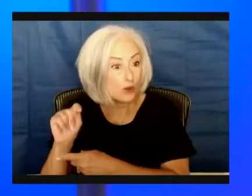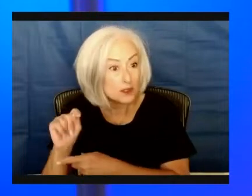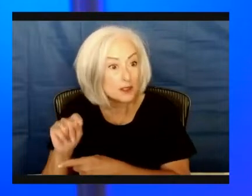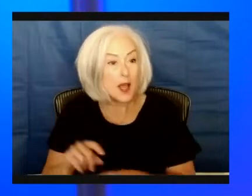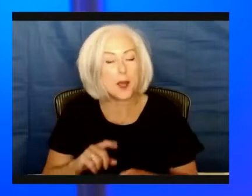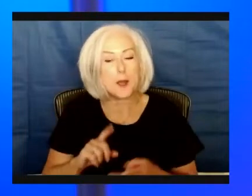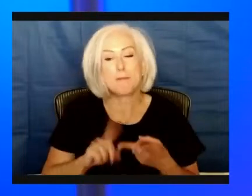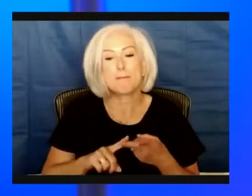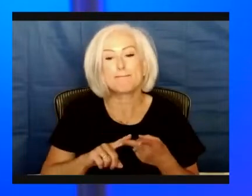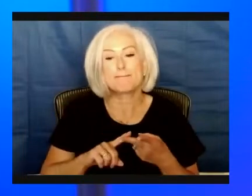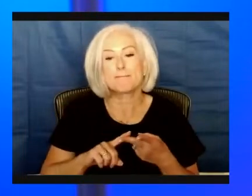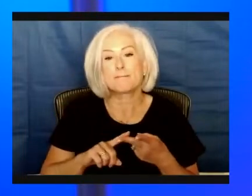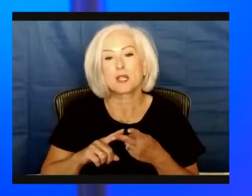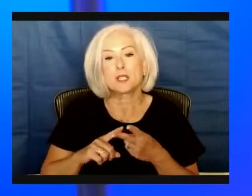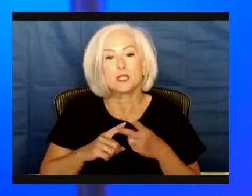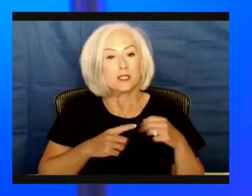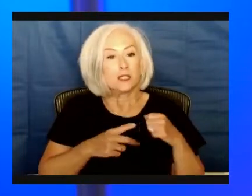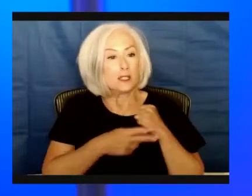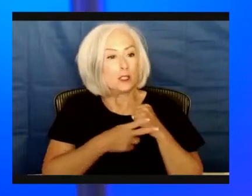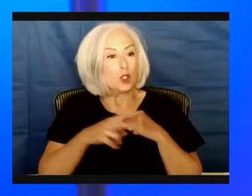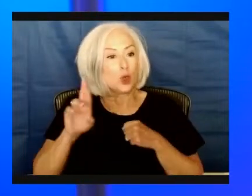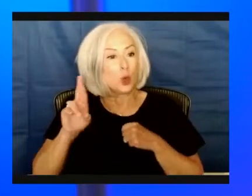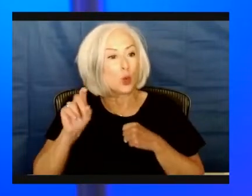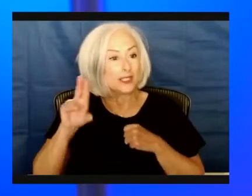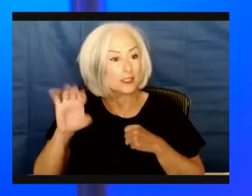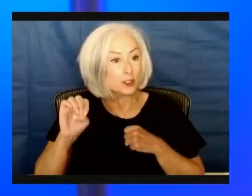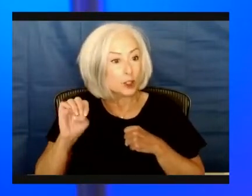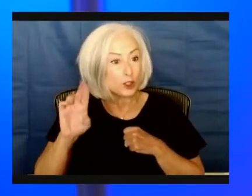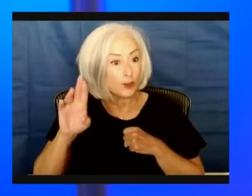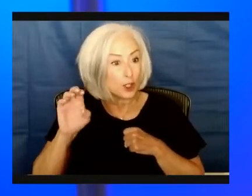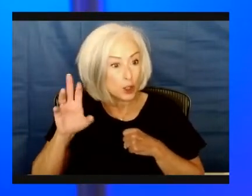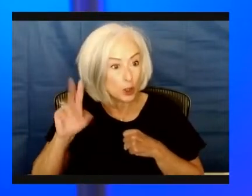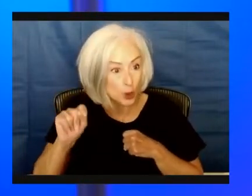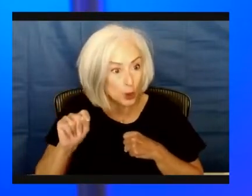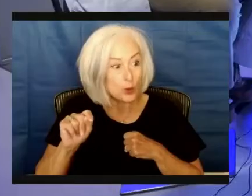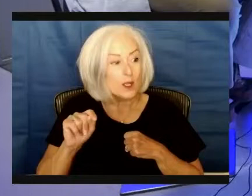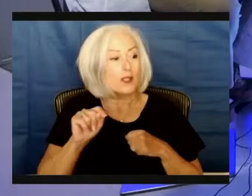go respond outside of our local response jurisdiction.